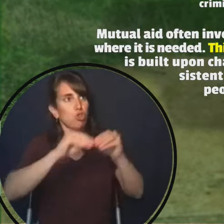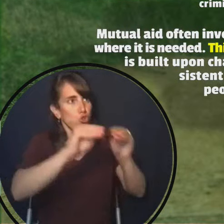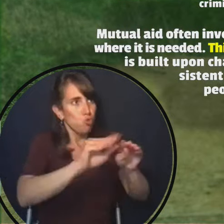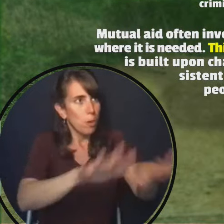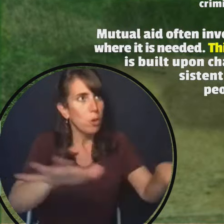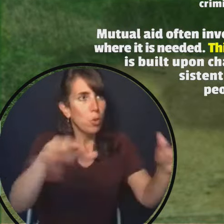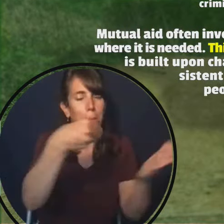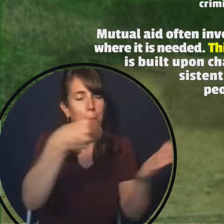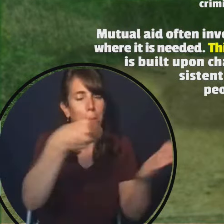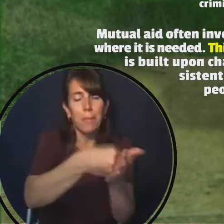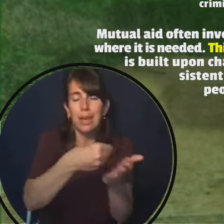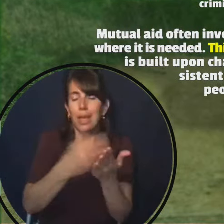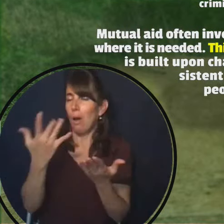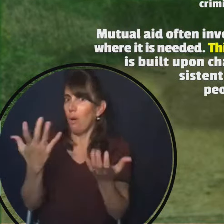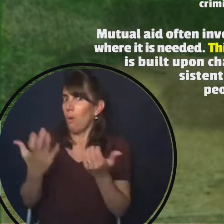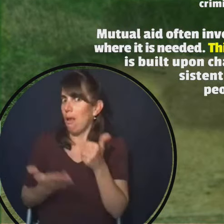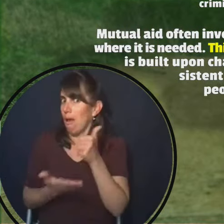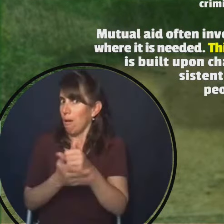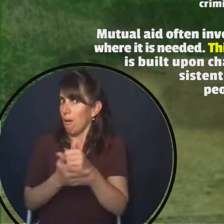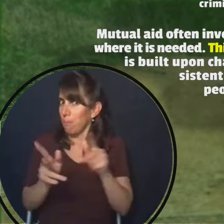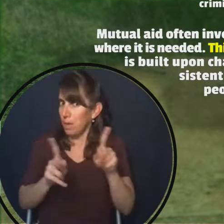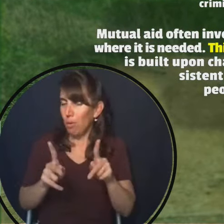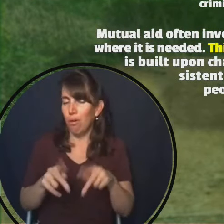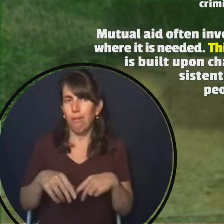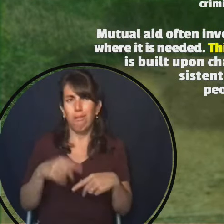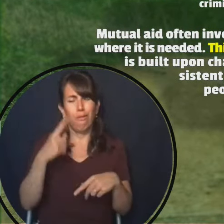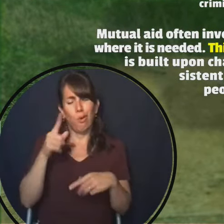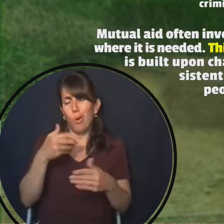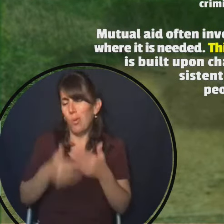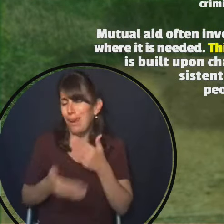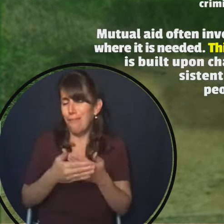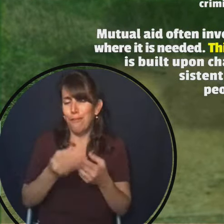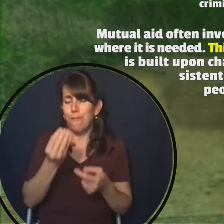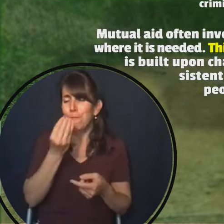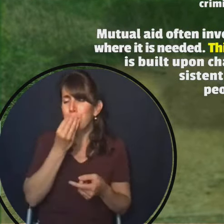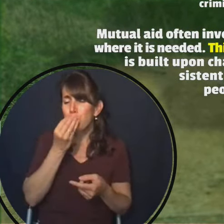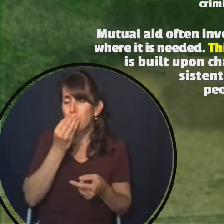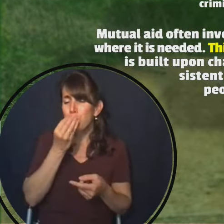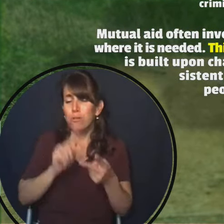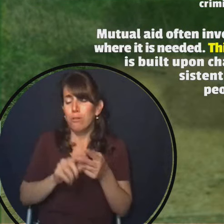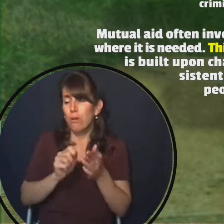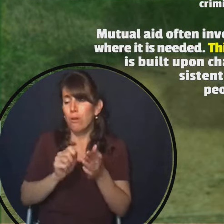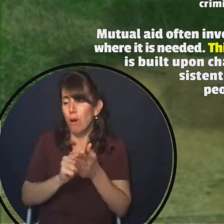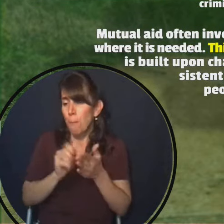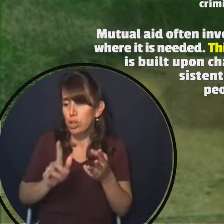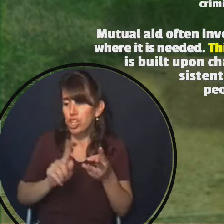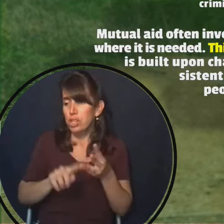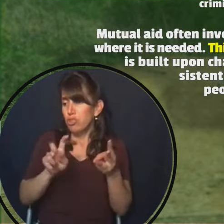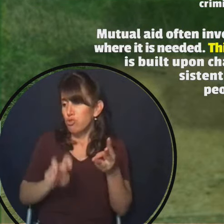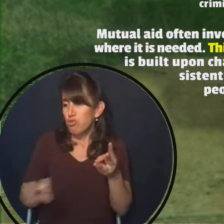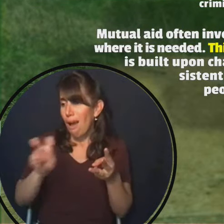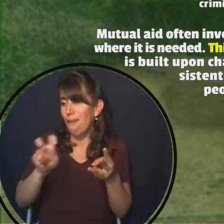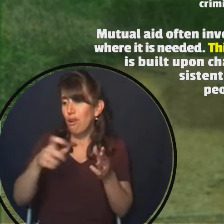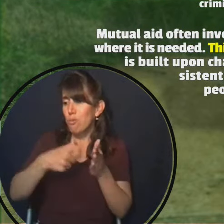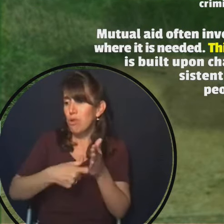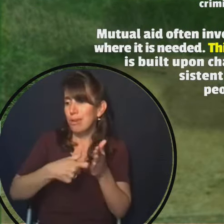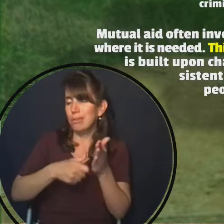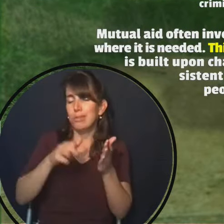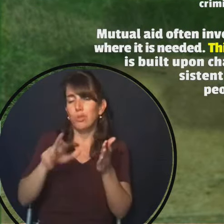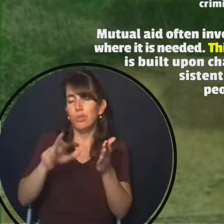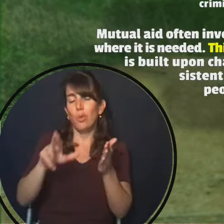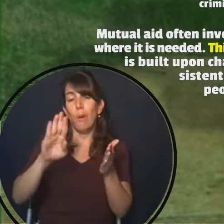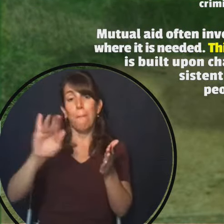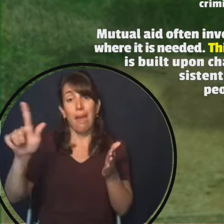you're set up to do, whether it's food, abortions, travel, bail. That's all legal. The state doesn't like